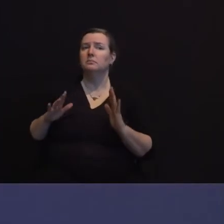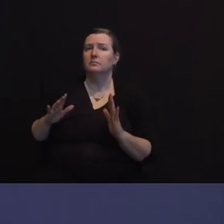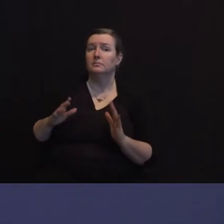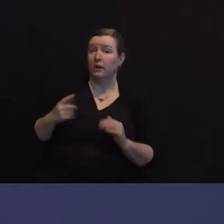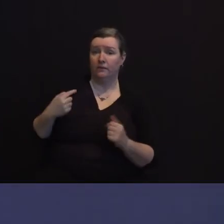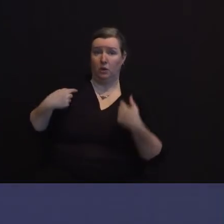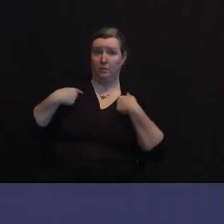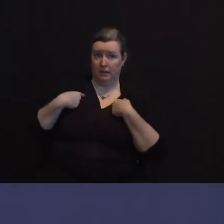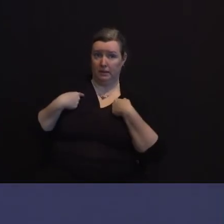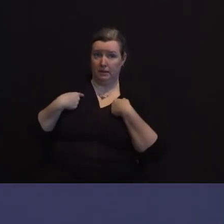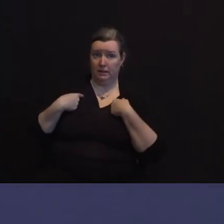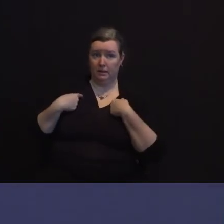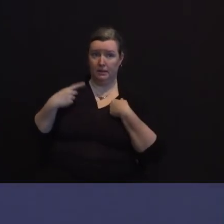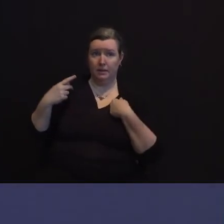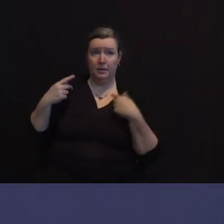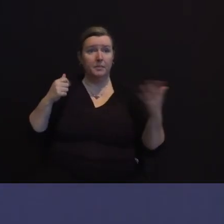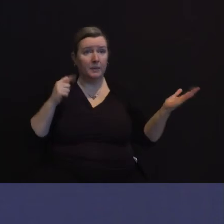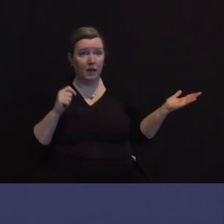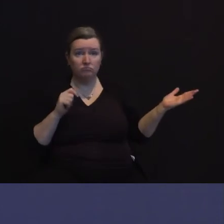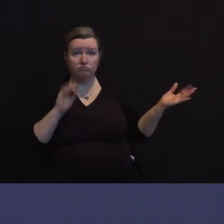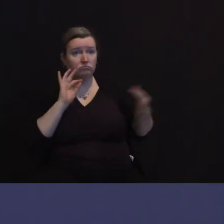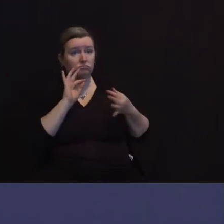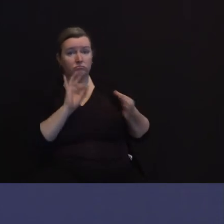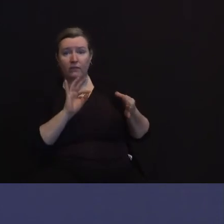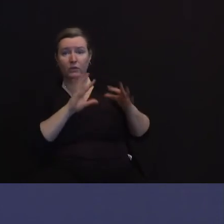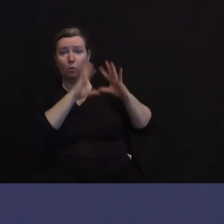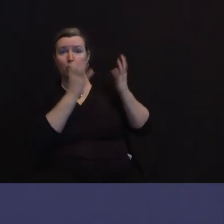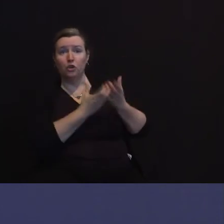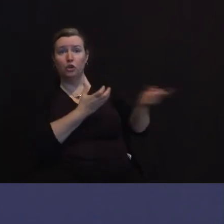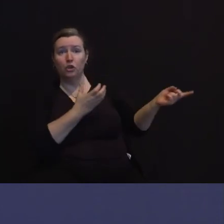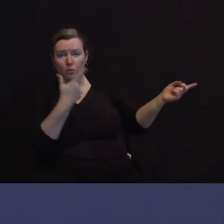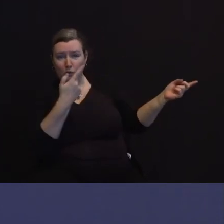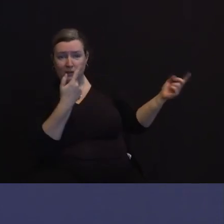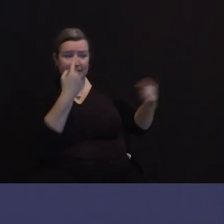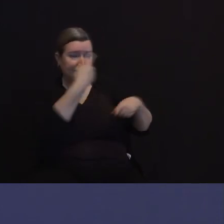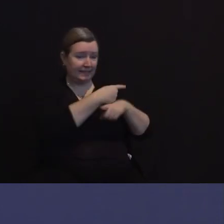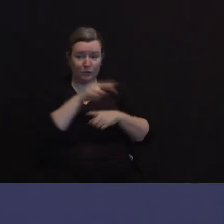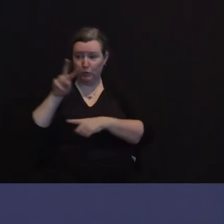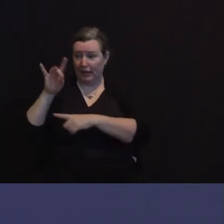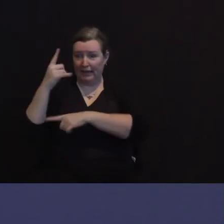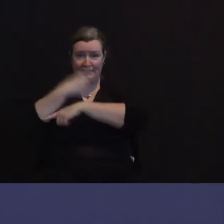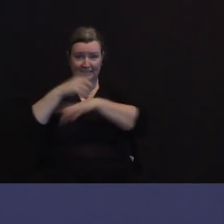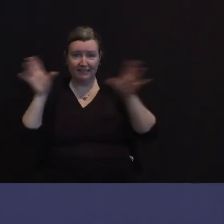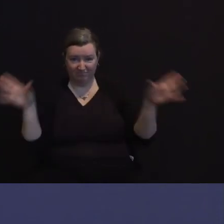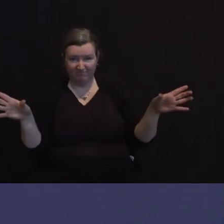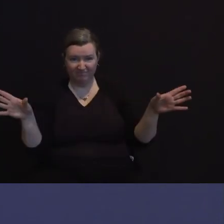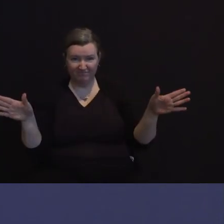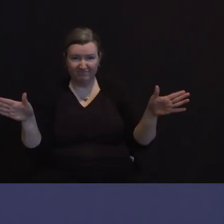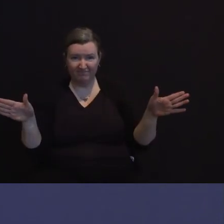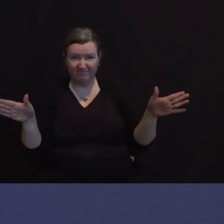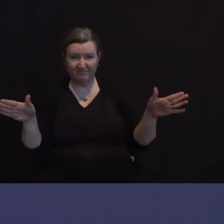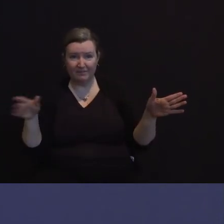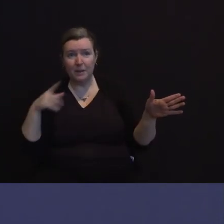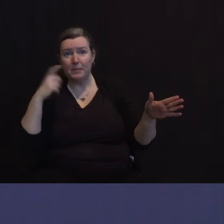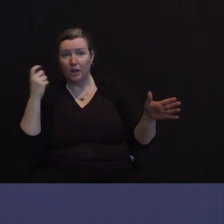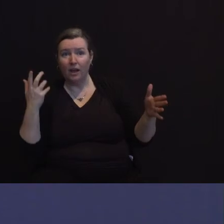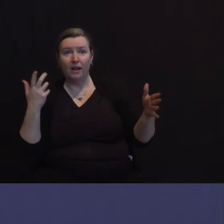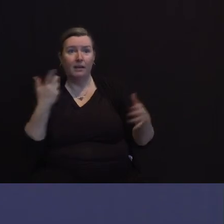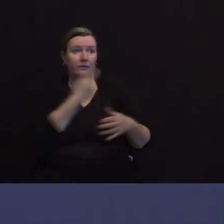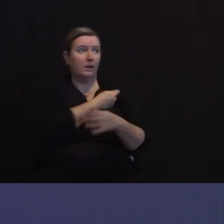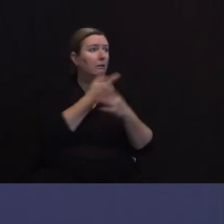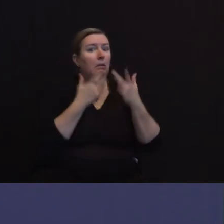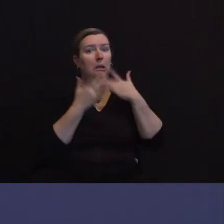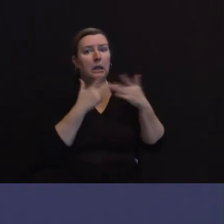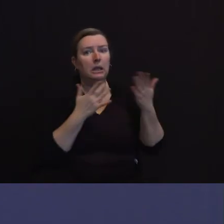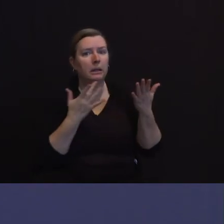perfect world, it's 21 or 28 days. Yeah. But in the world that we're in with a supply-demand imbalance, which is as overwhelming